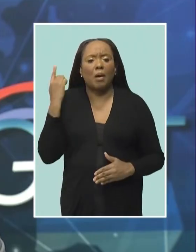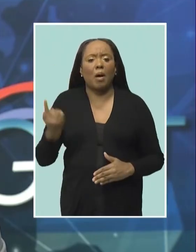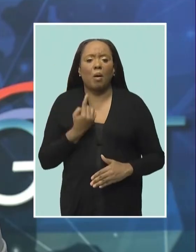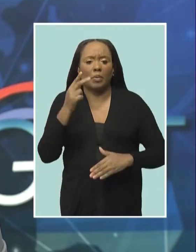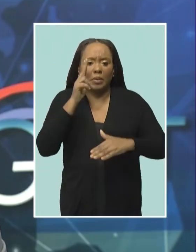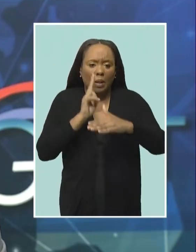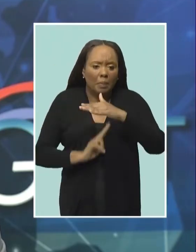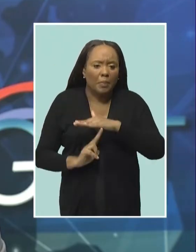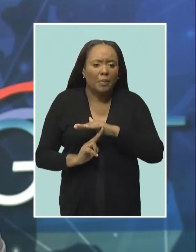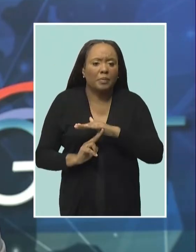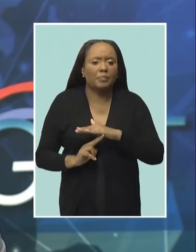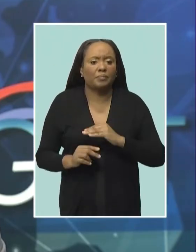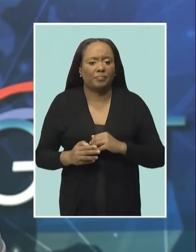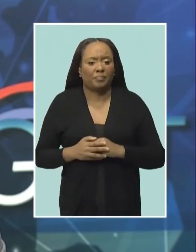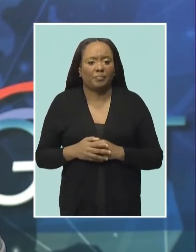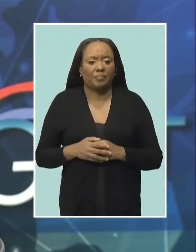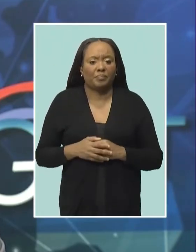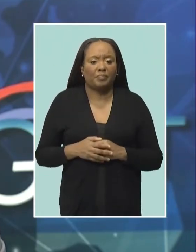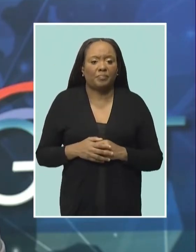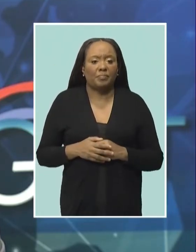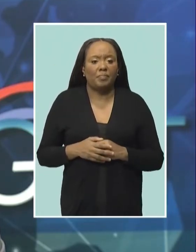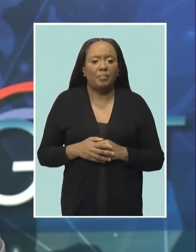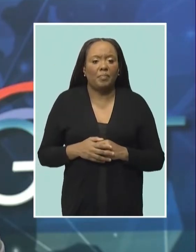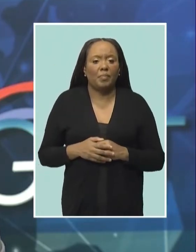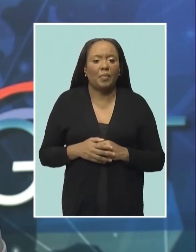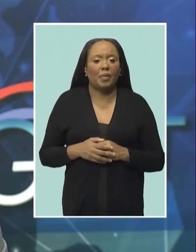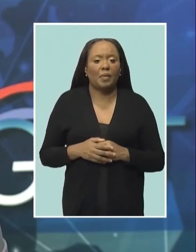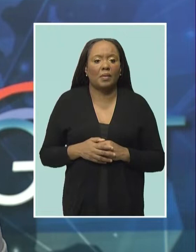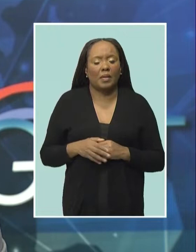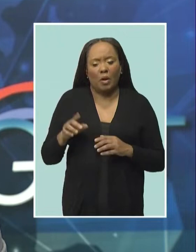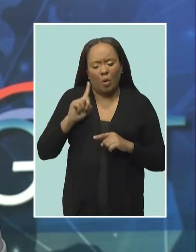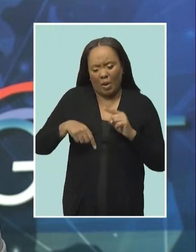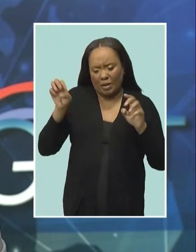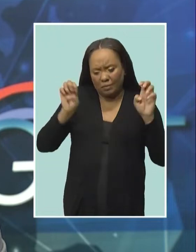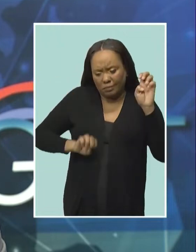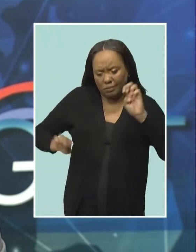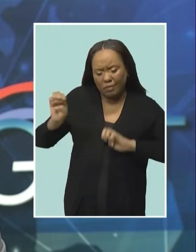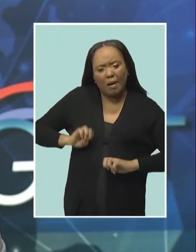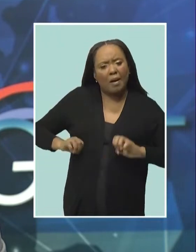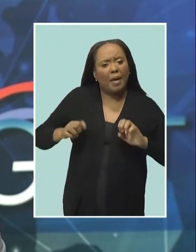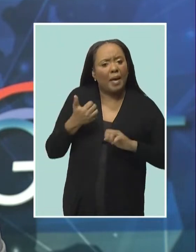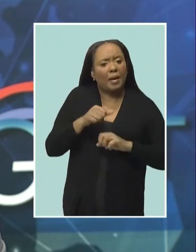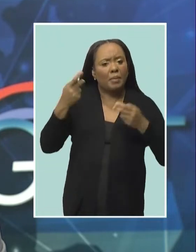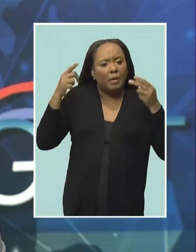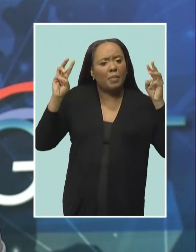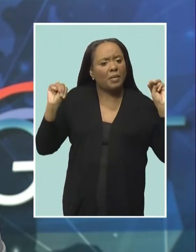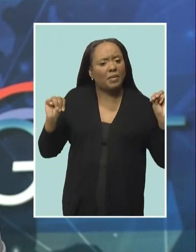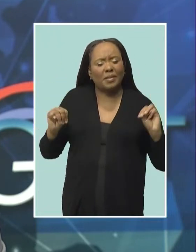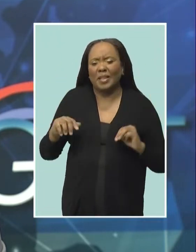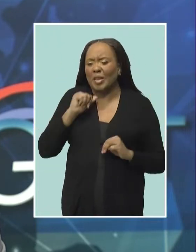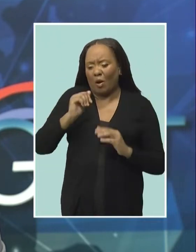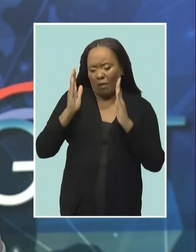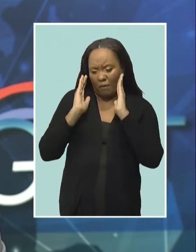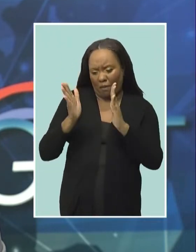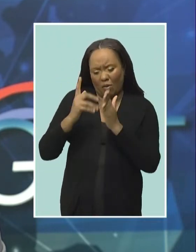of a Prime Minister should not focus on mistakes. He adds Sir Lloyd leaves a legacy.